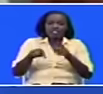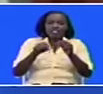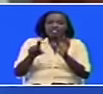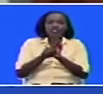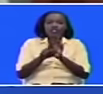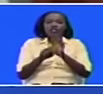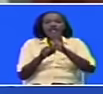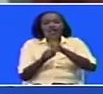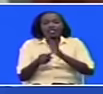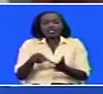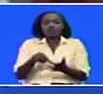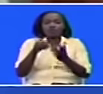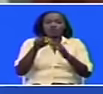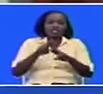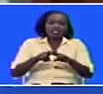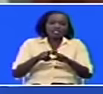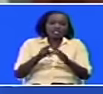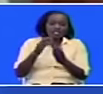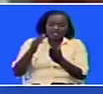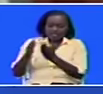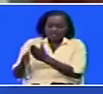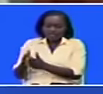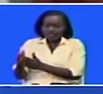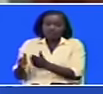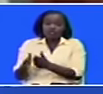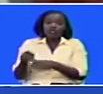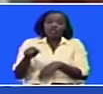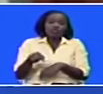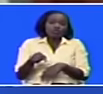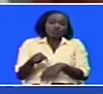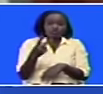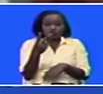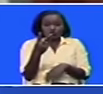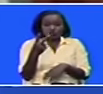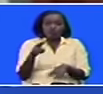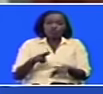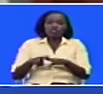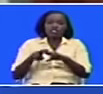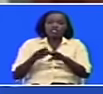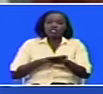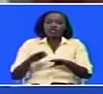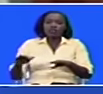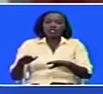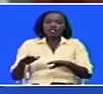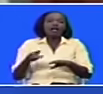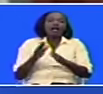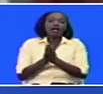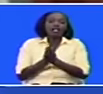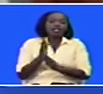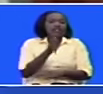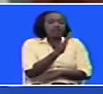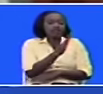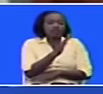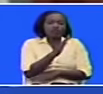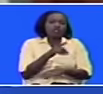the special sitting arrangement. And today it was split into two sittings where we had the morning session and the afternoon session. The